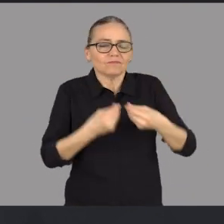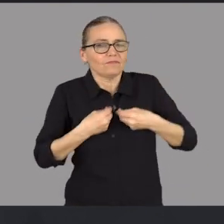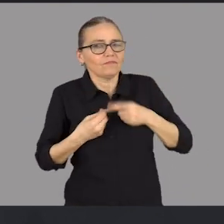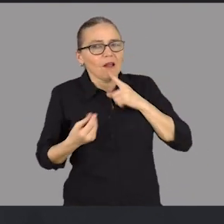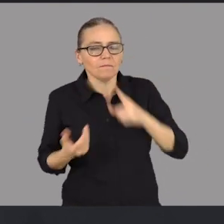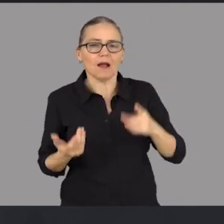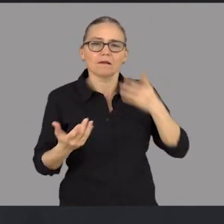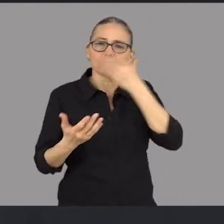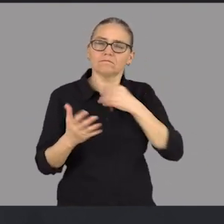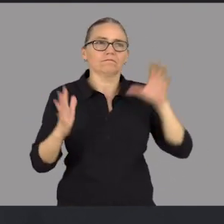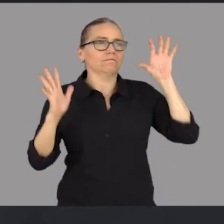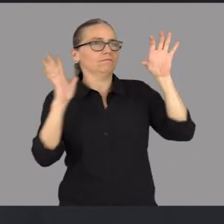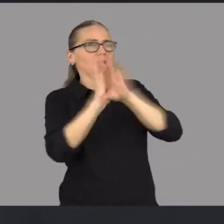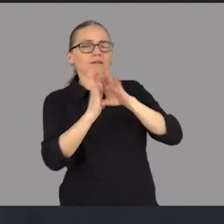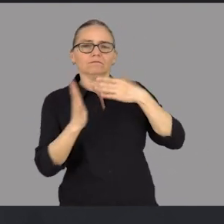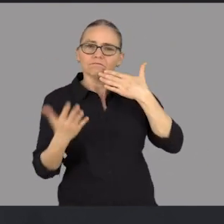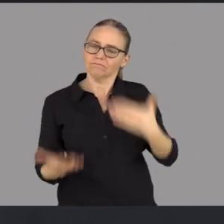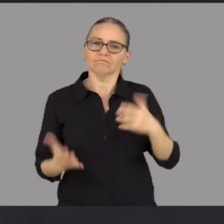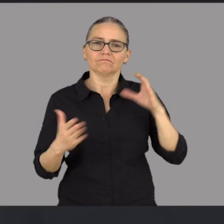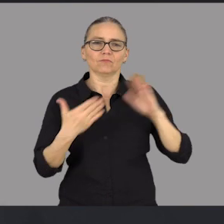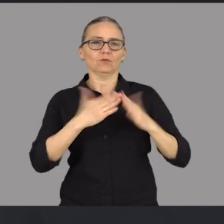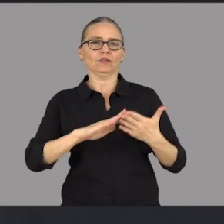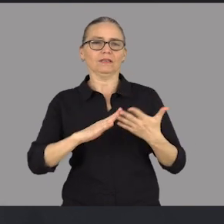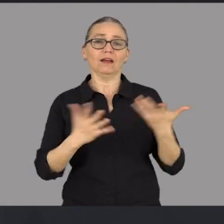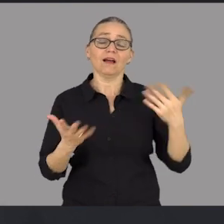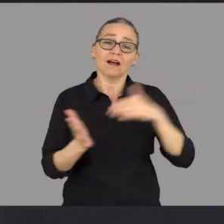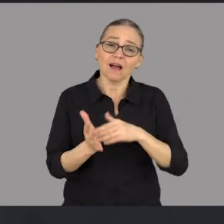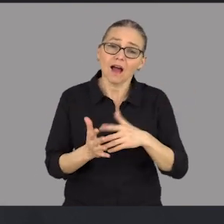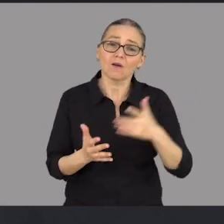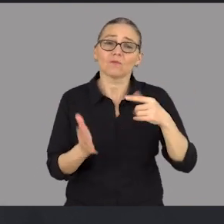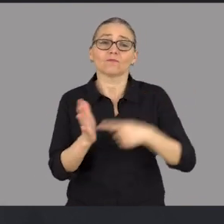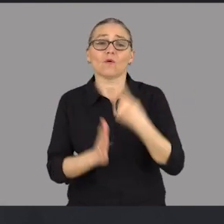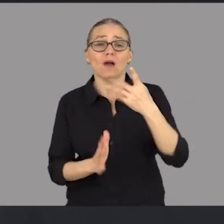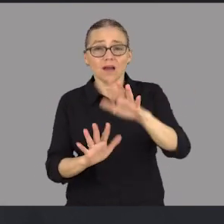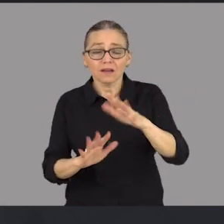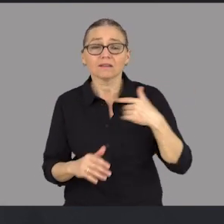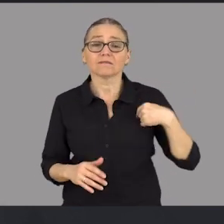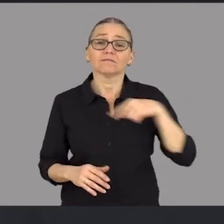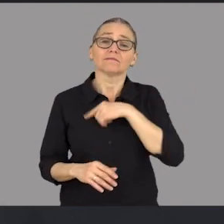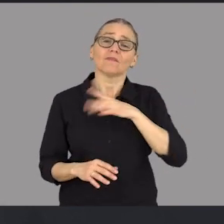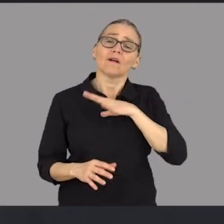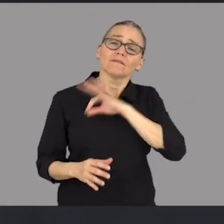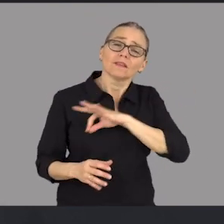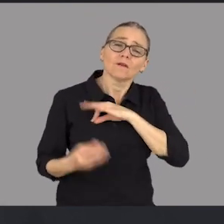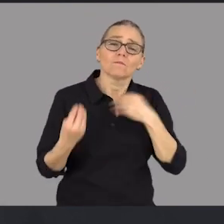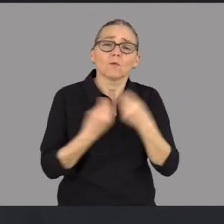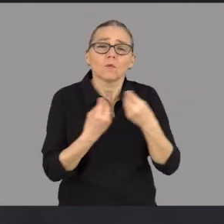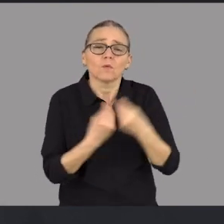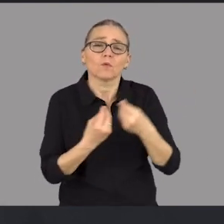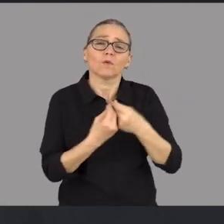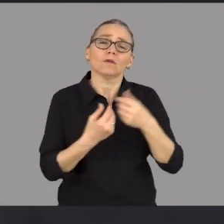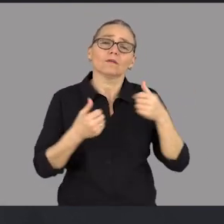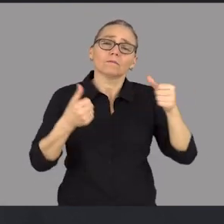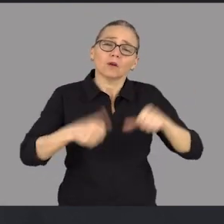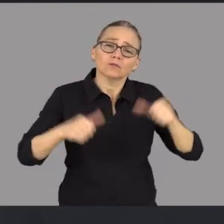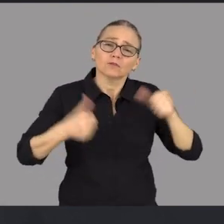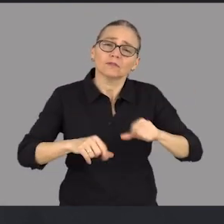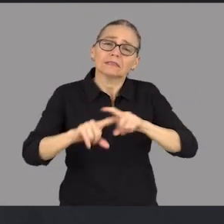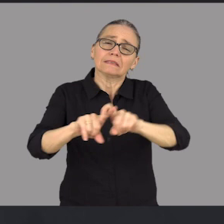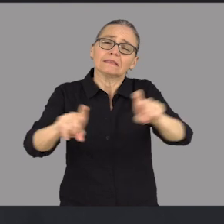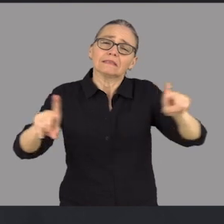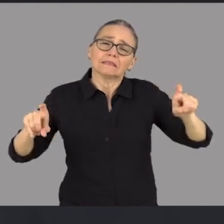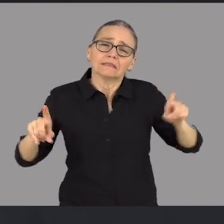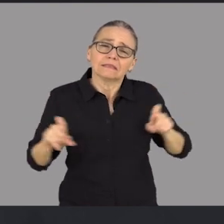really helps us feel good in the community that we're really supporting the community and not just some of the community. We're supporting